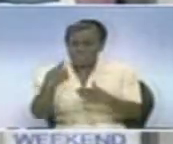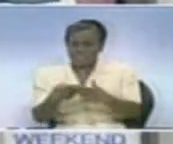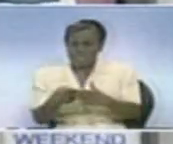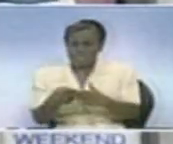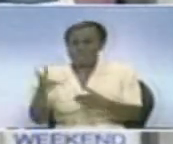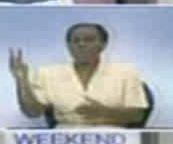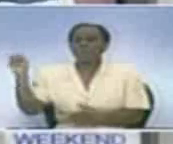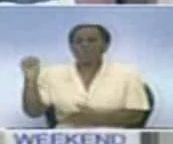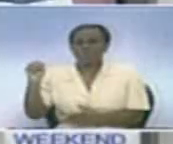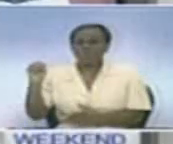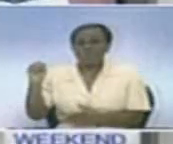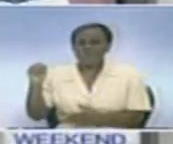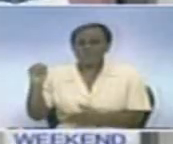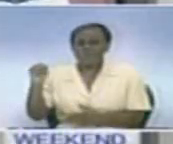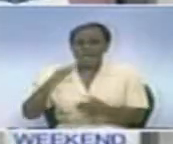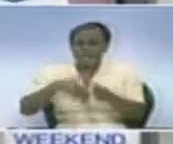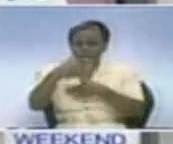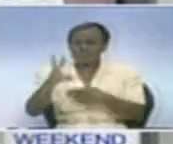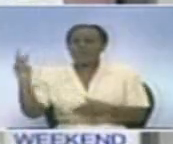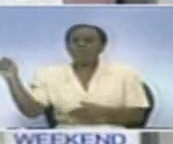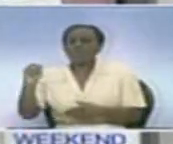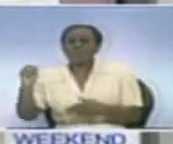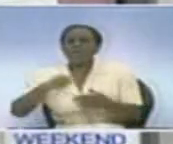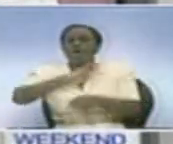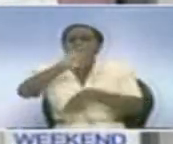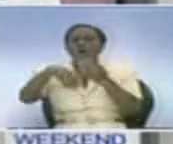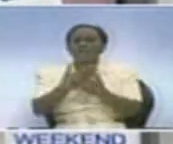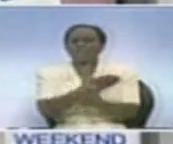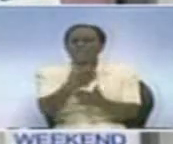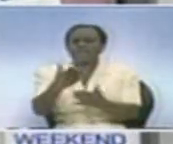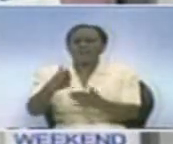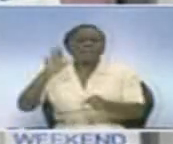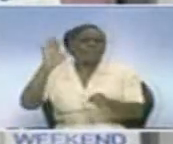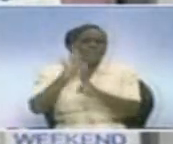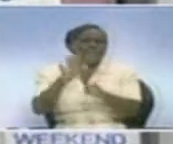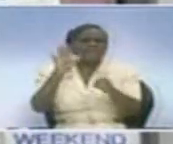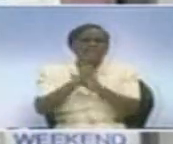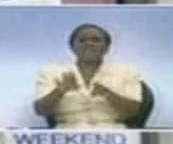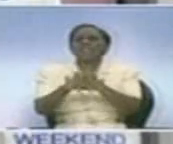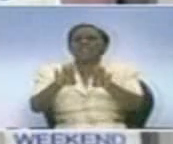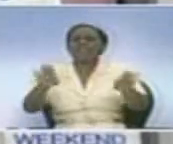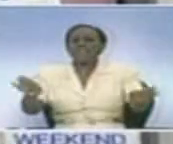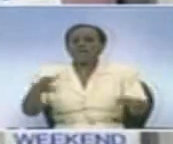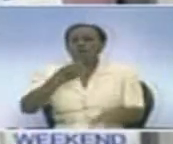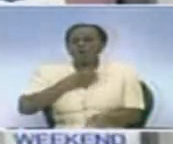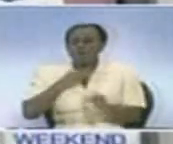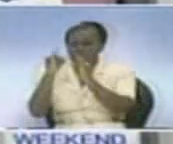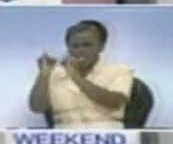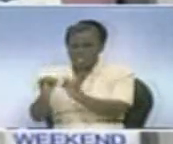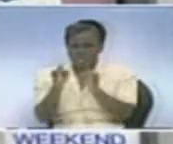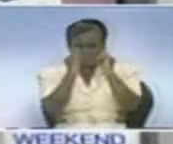Mkunubi. After Mkunubi, all those are thousands and thousands of acres owned by individuals.